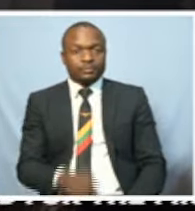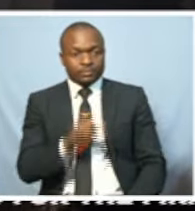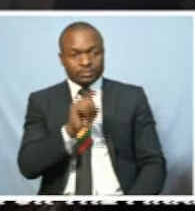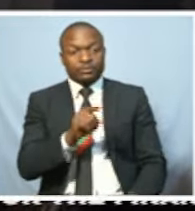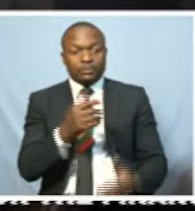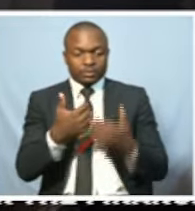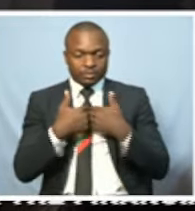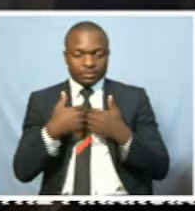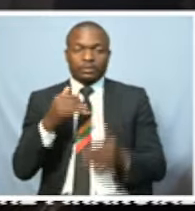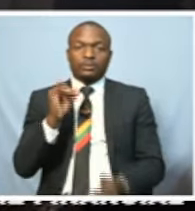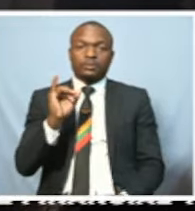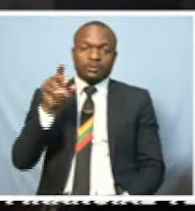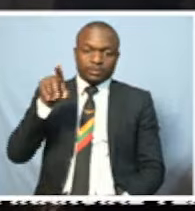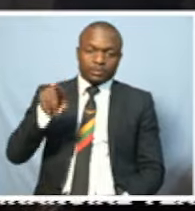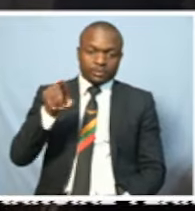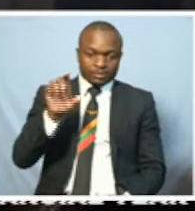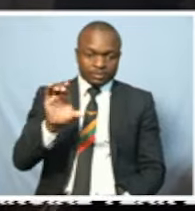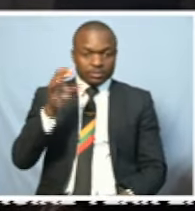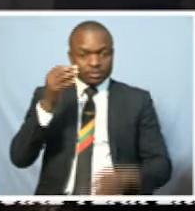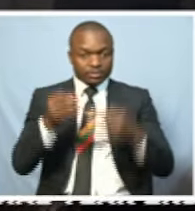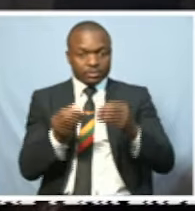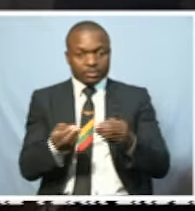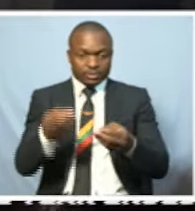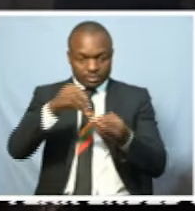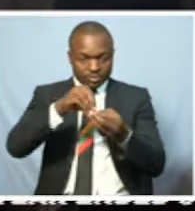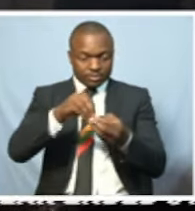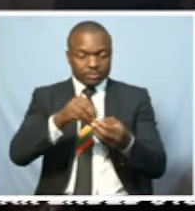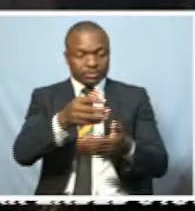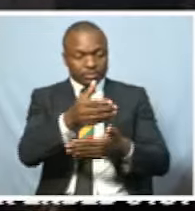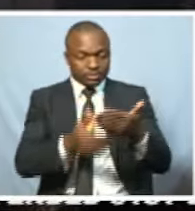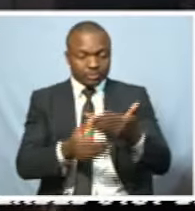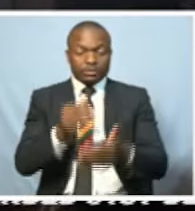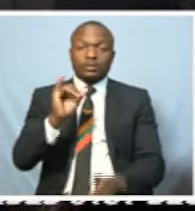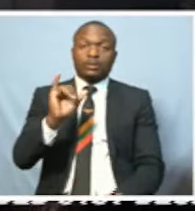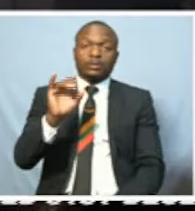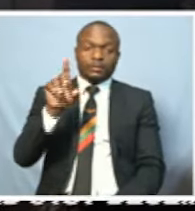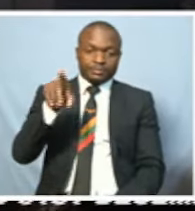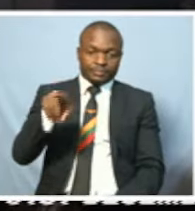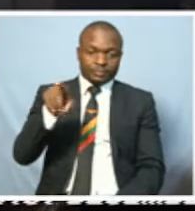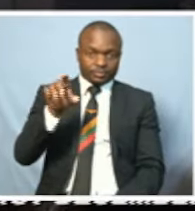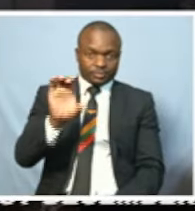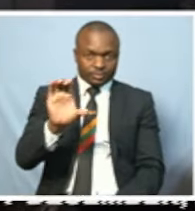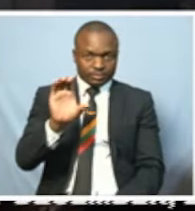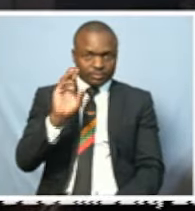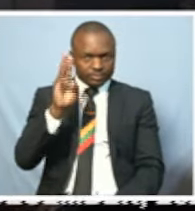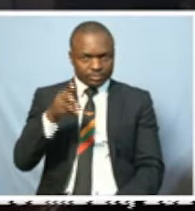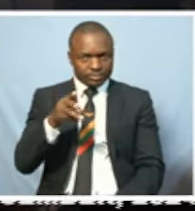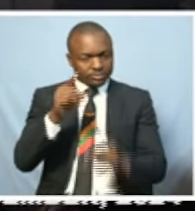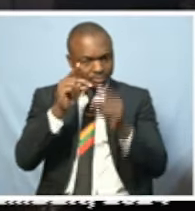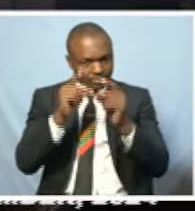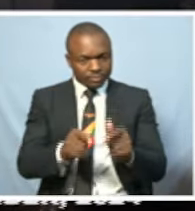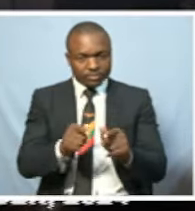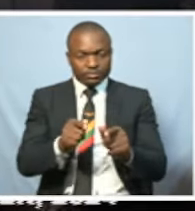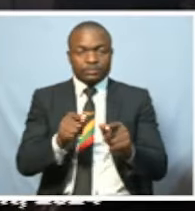IPC. So if we add the contents of those IPC, are we going to reach almost 90% of